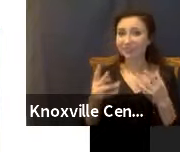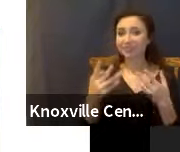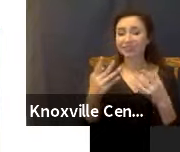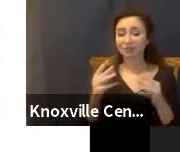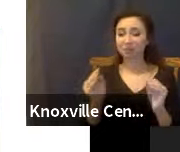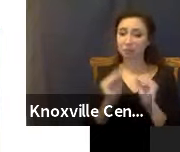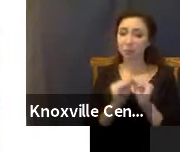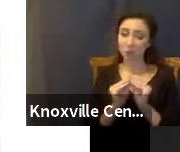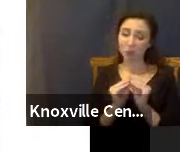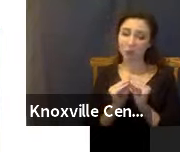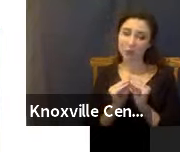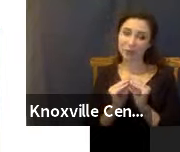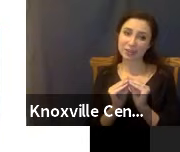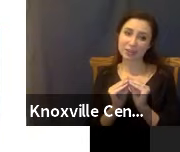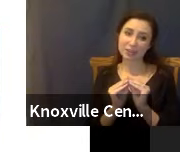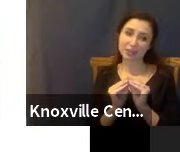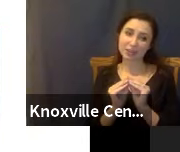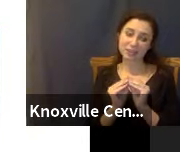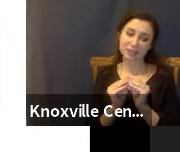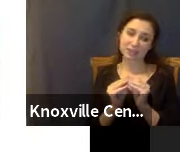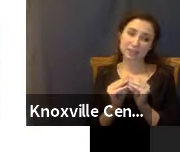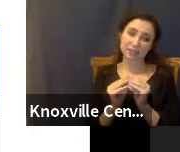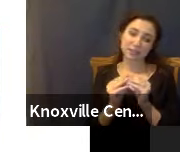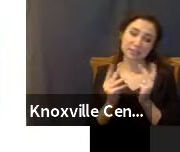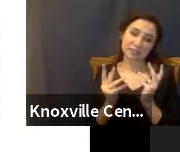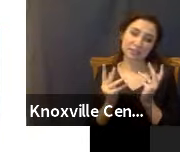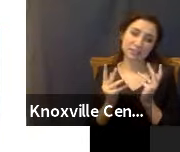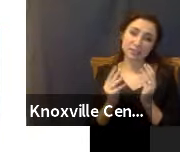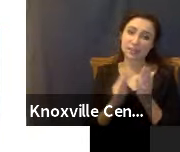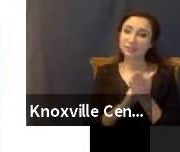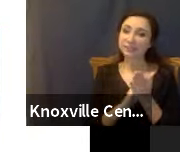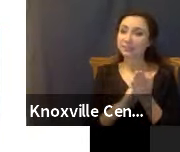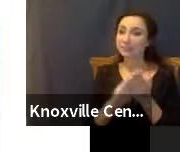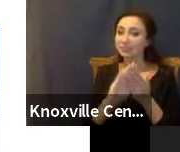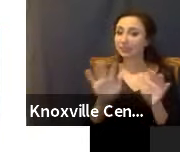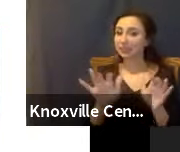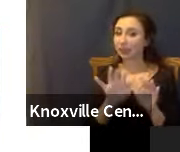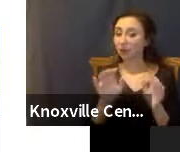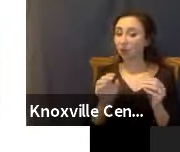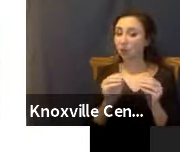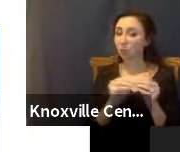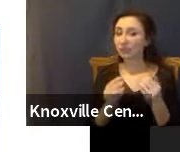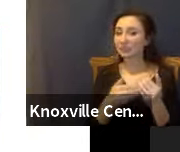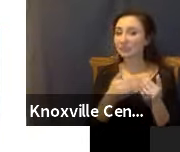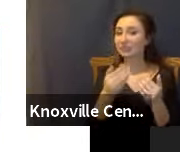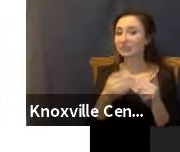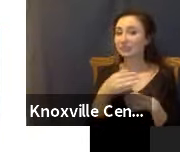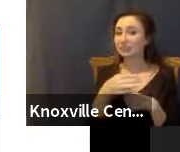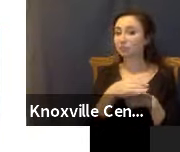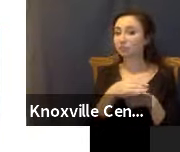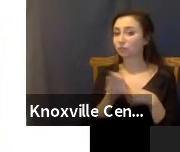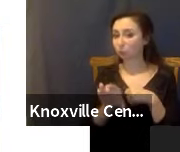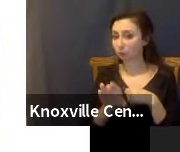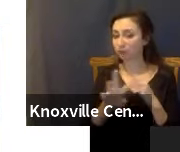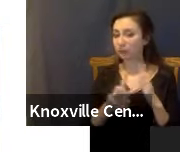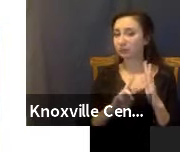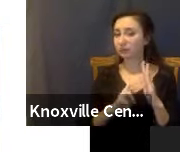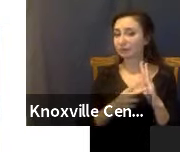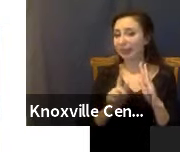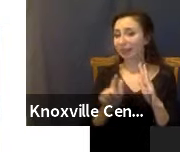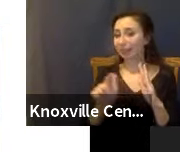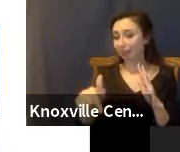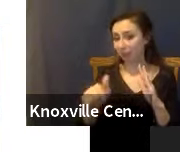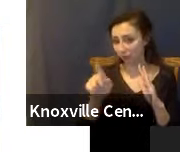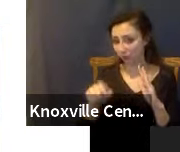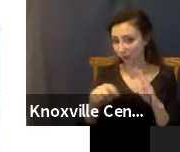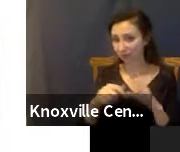more easy, the cleaner the action, the more easily enforceable it would be, which likely would mean later. So there